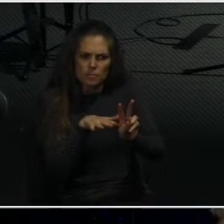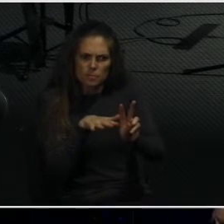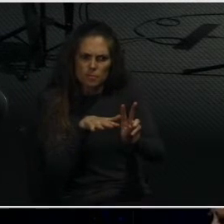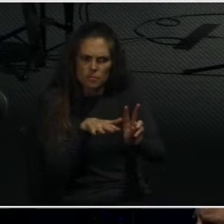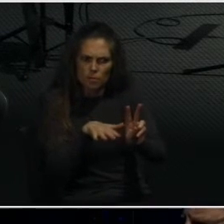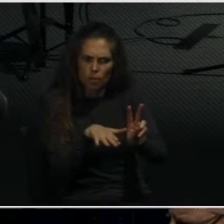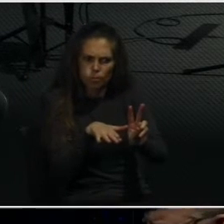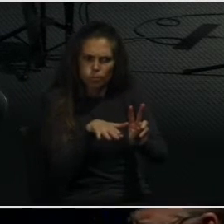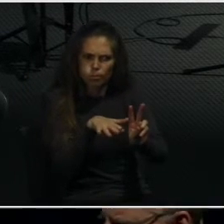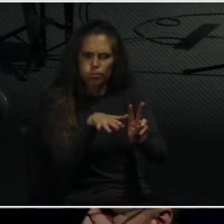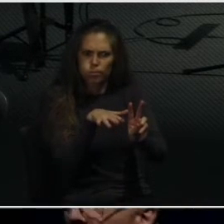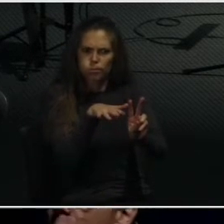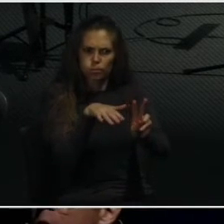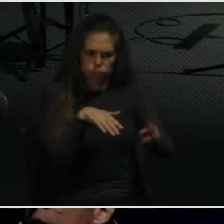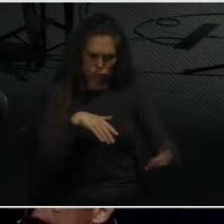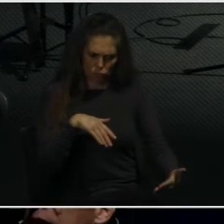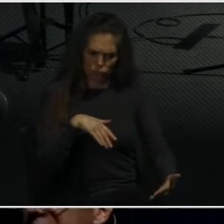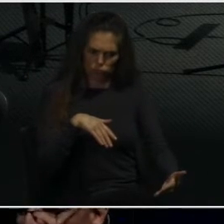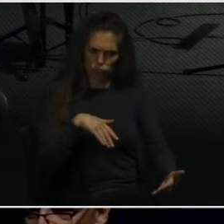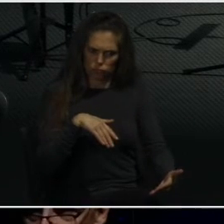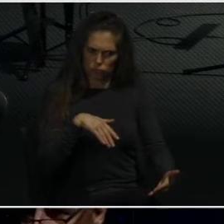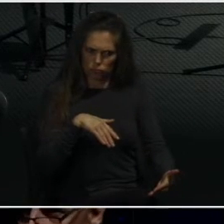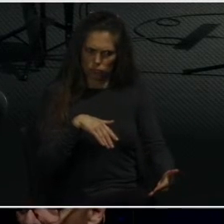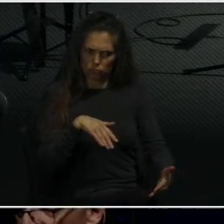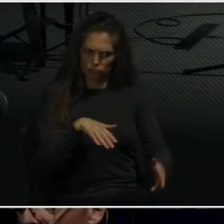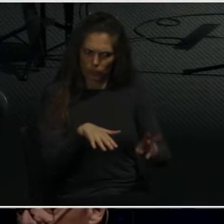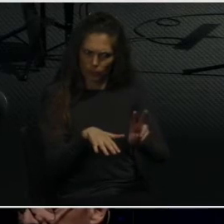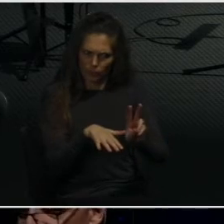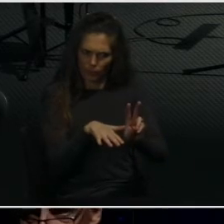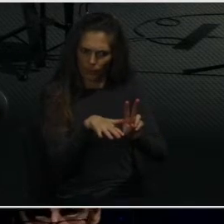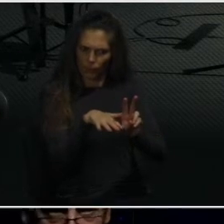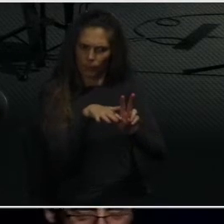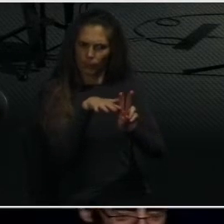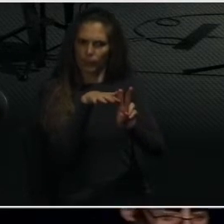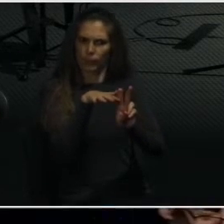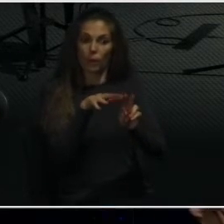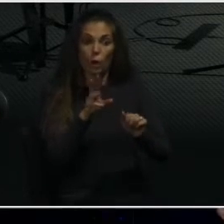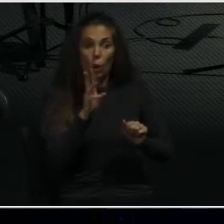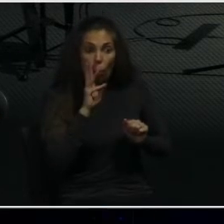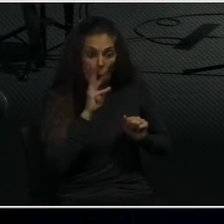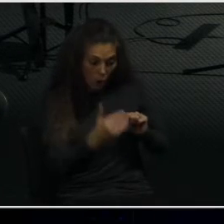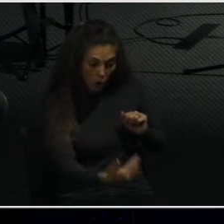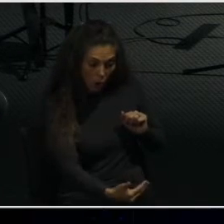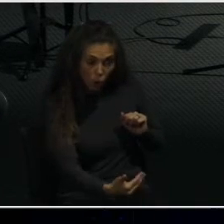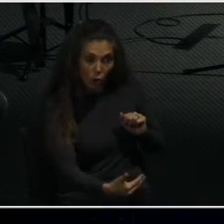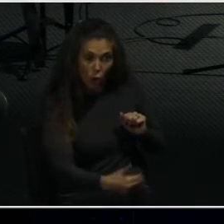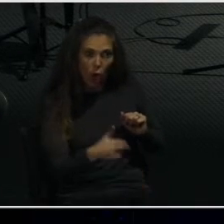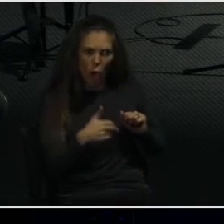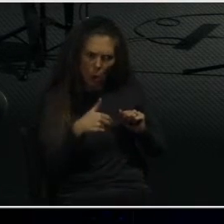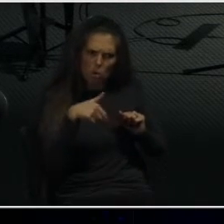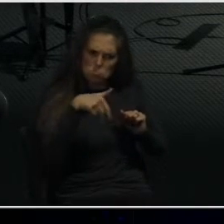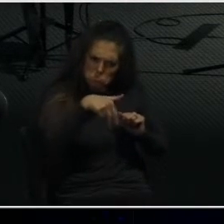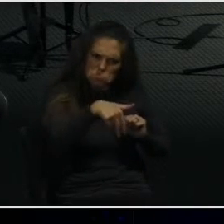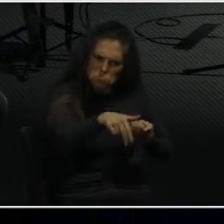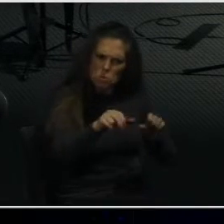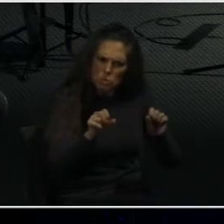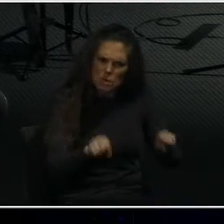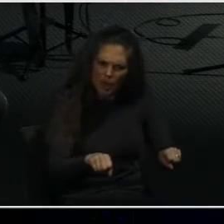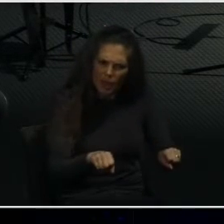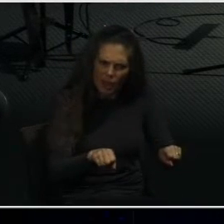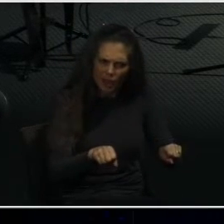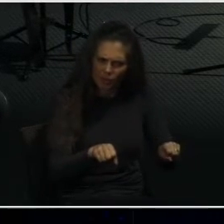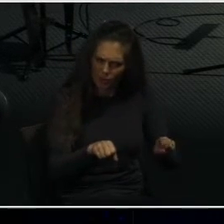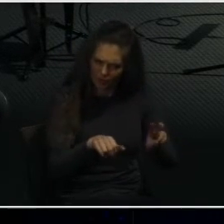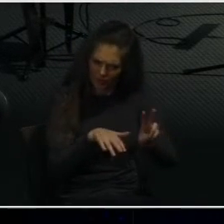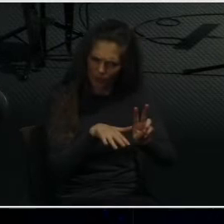into knee-deep water, it's a little bit more difficult to walk, but it's there. And so this stream is increasing in depth, and